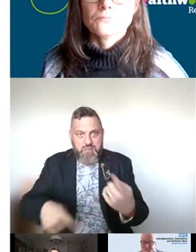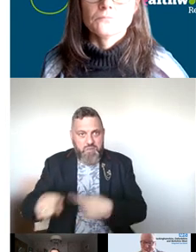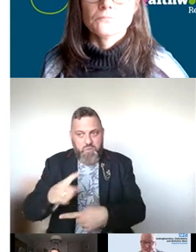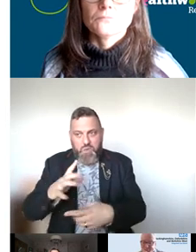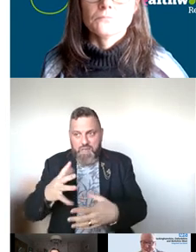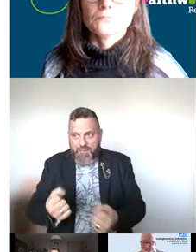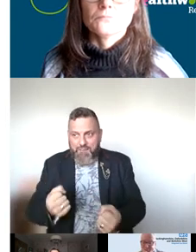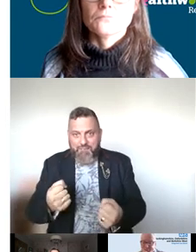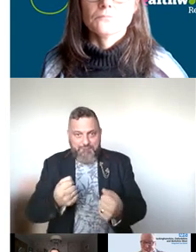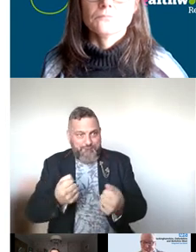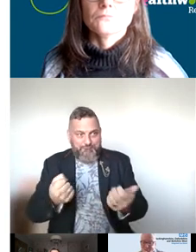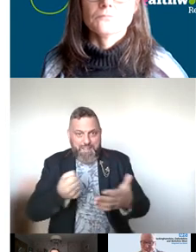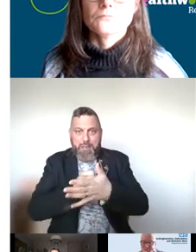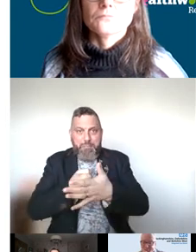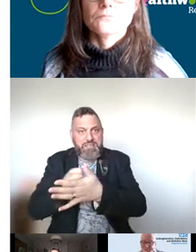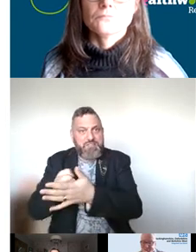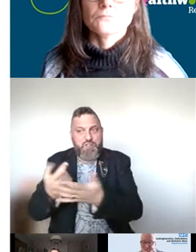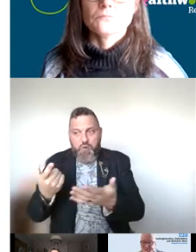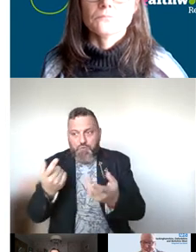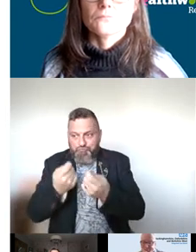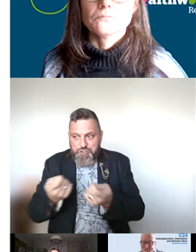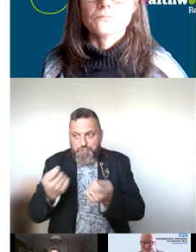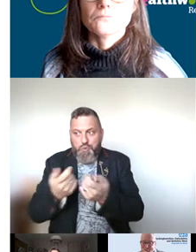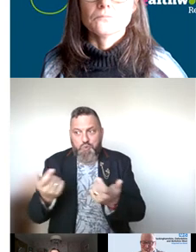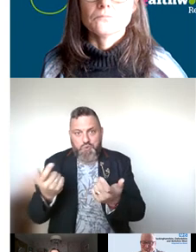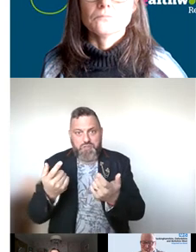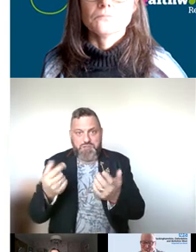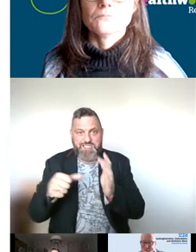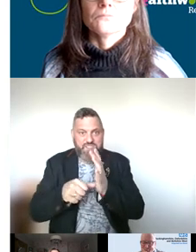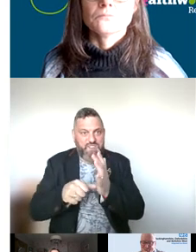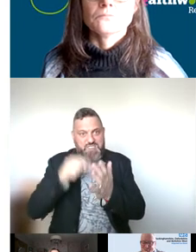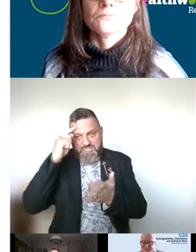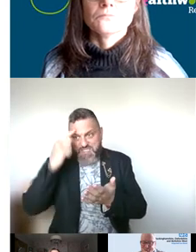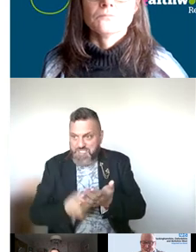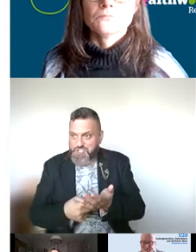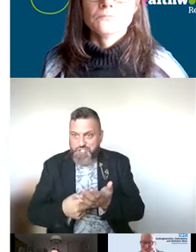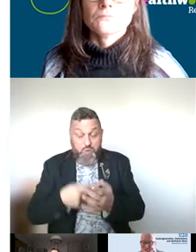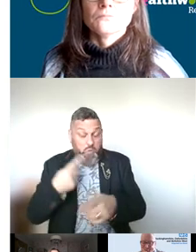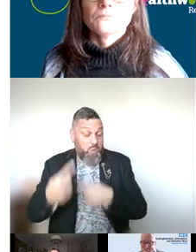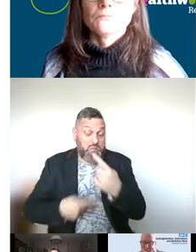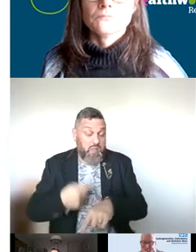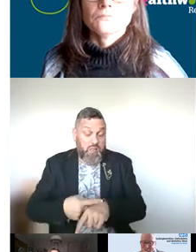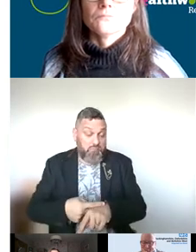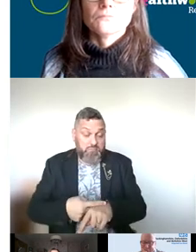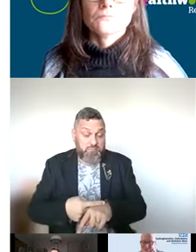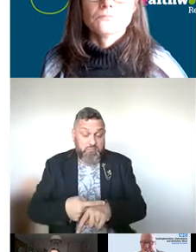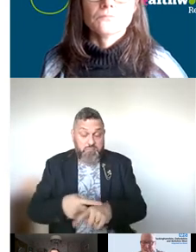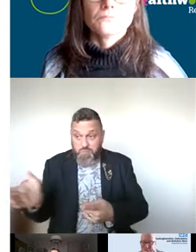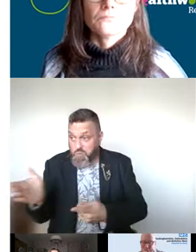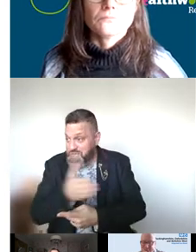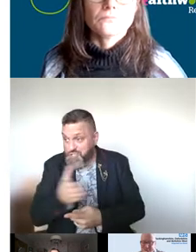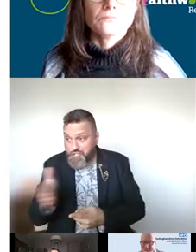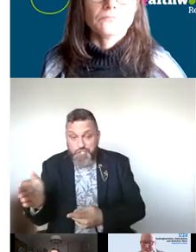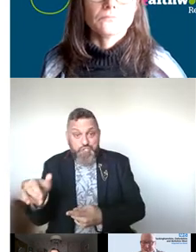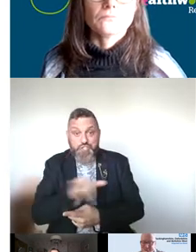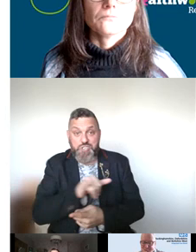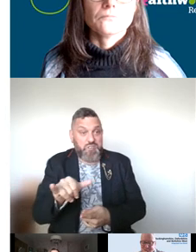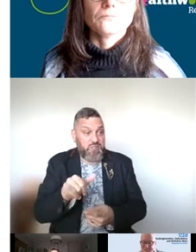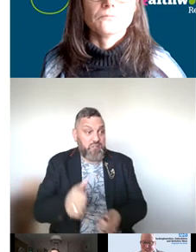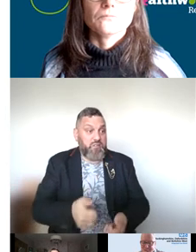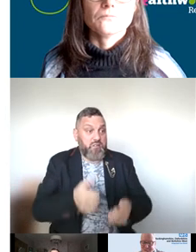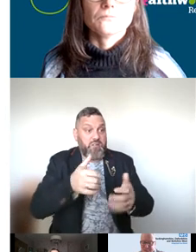constrained resources and there are difficult decisions to be made all of the time about what is the best way that we